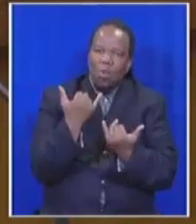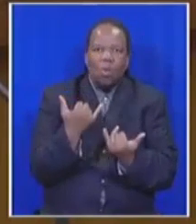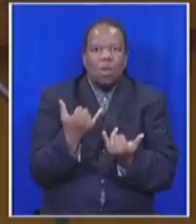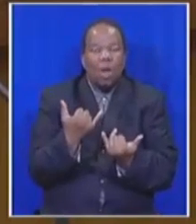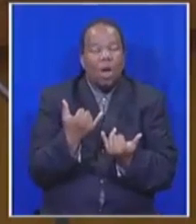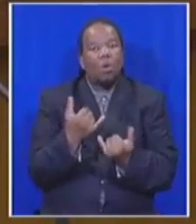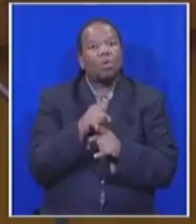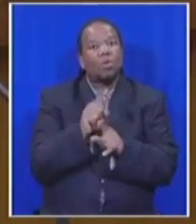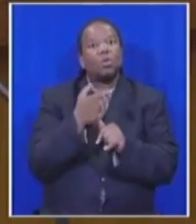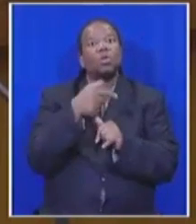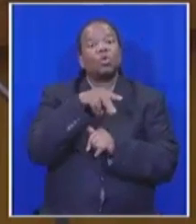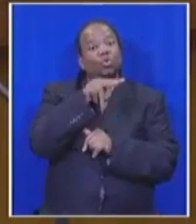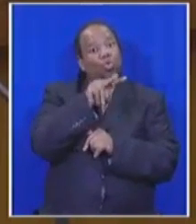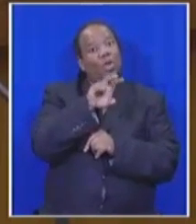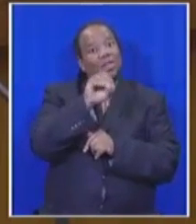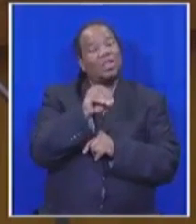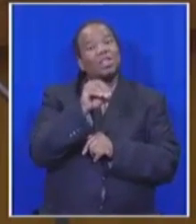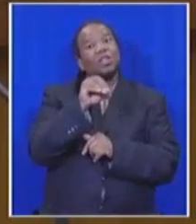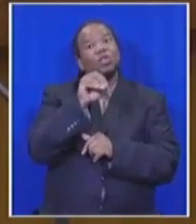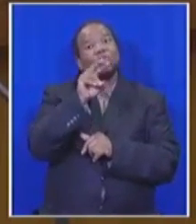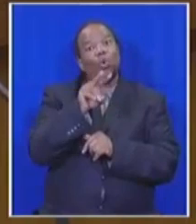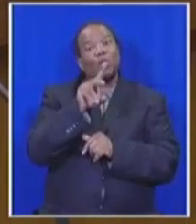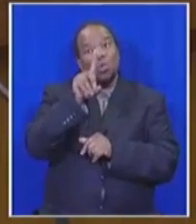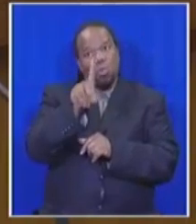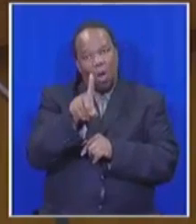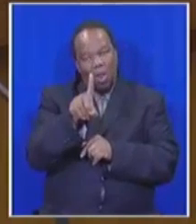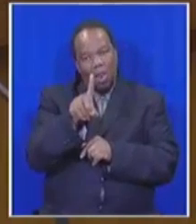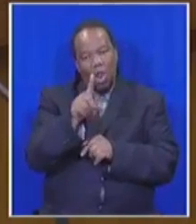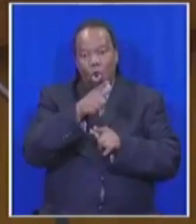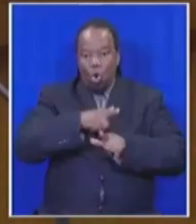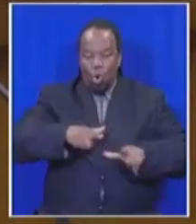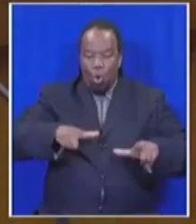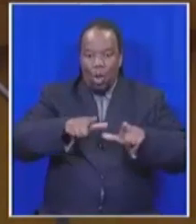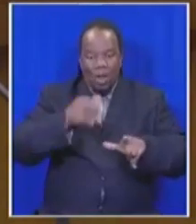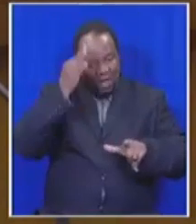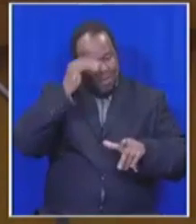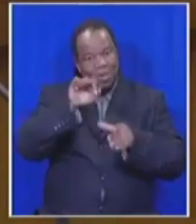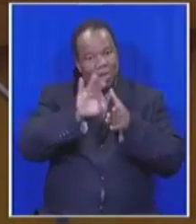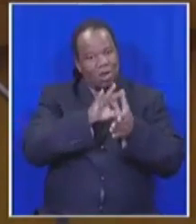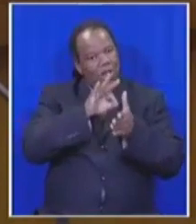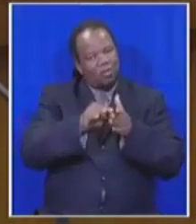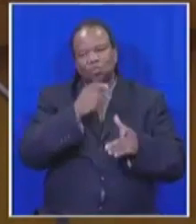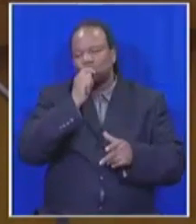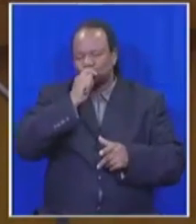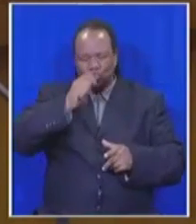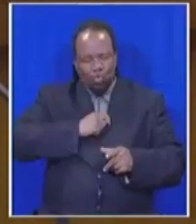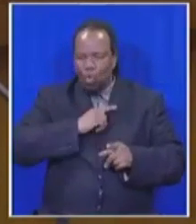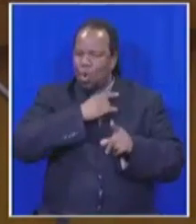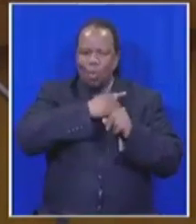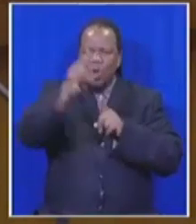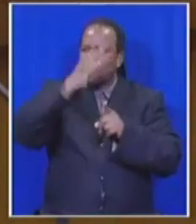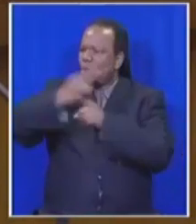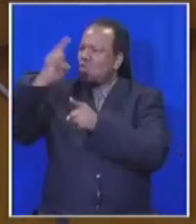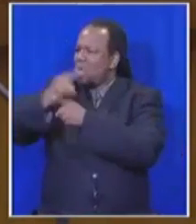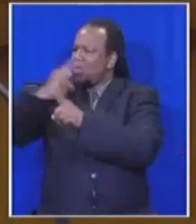the local government elections of 2021, we will definitely reclaim the governance of all the metros and take them back